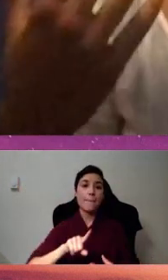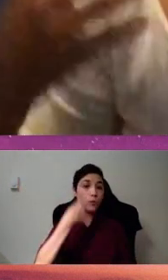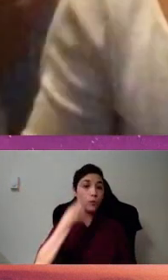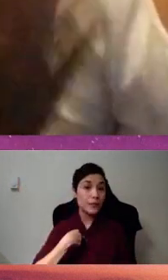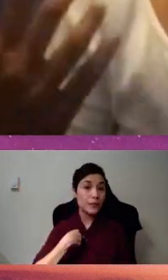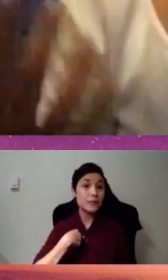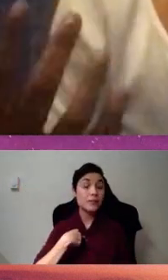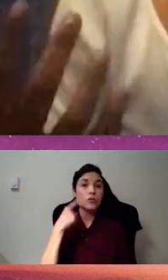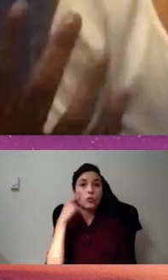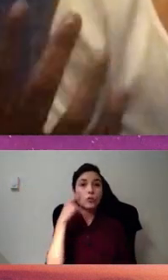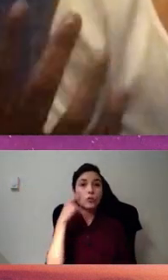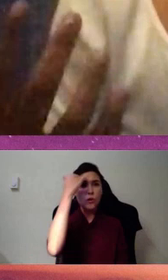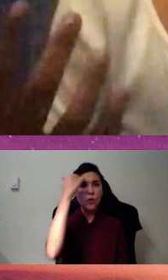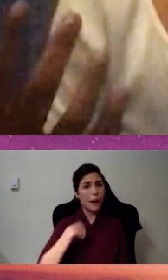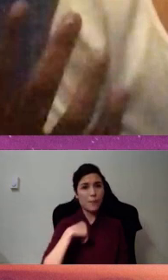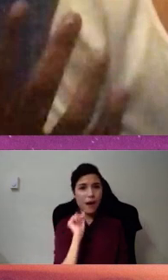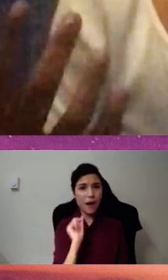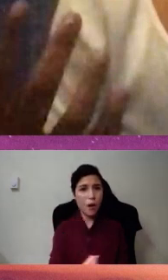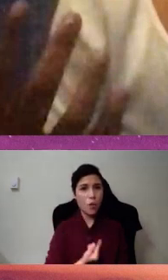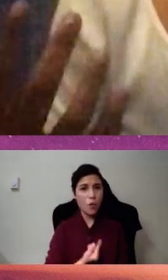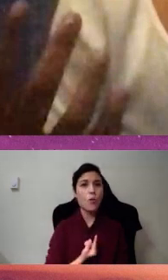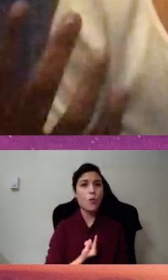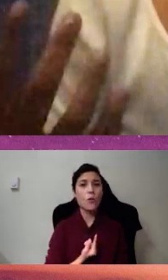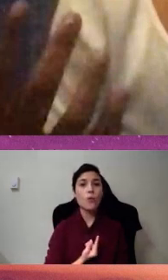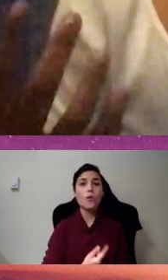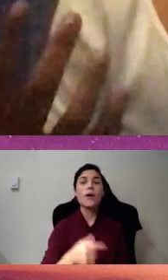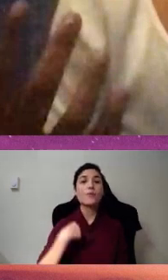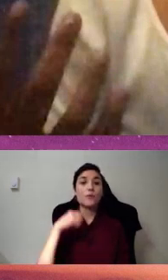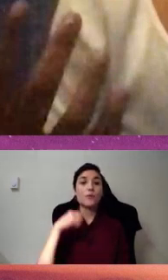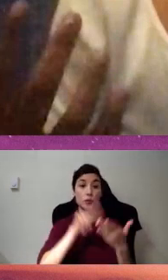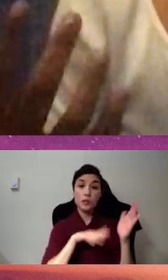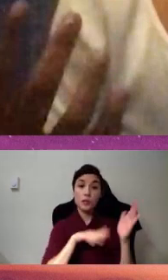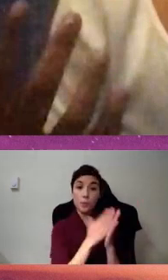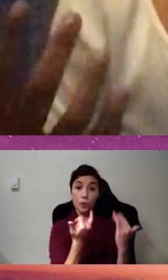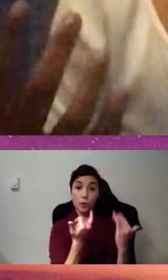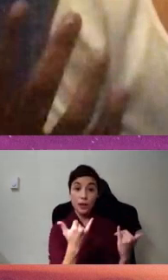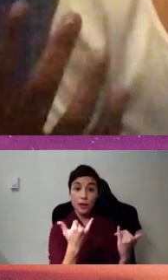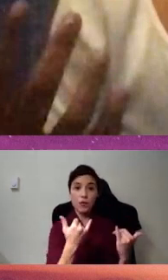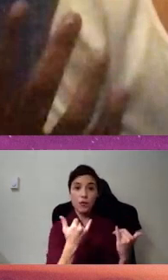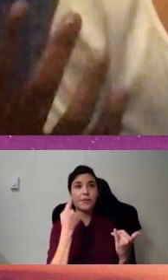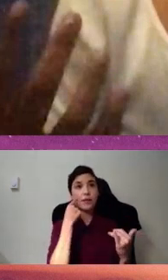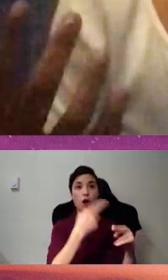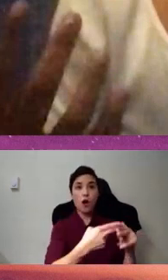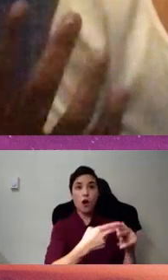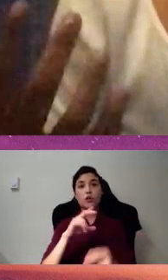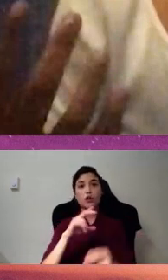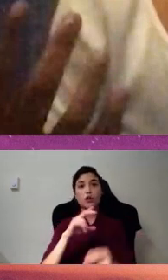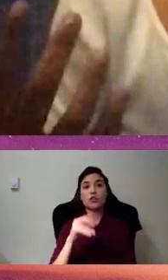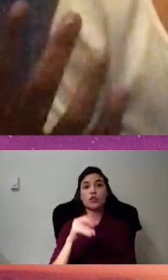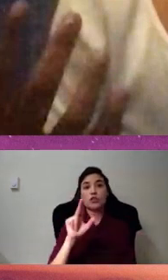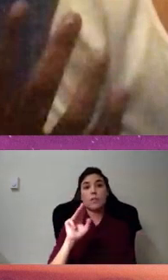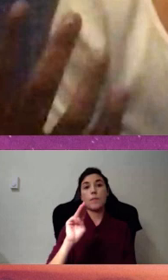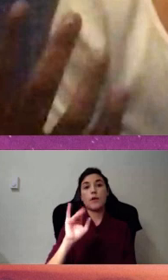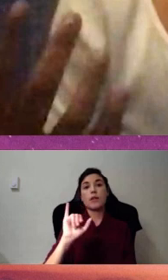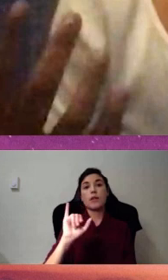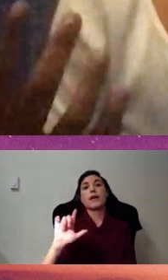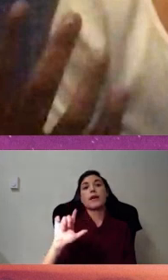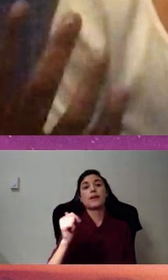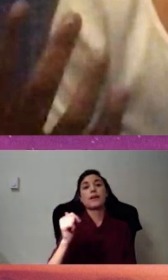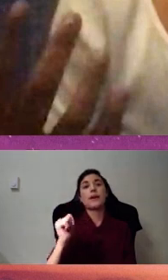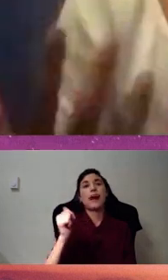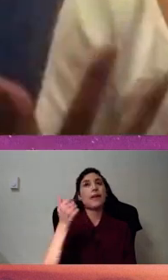book called Jambalaya. I'm forgetting the author's name right now, but she's a really beautiful African Indigenous woman